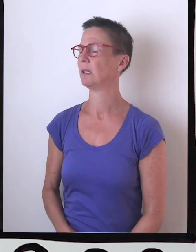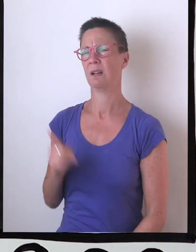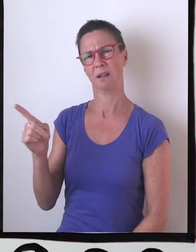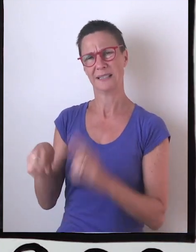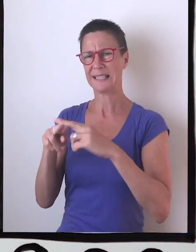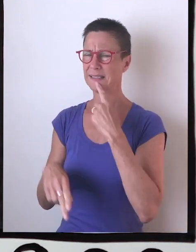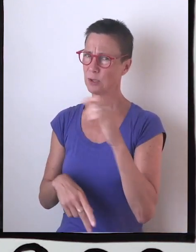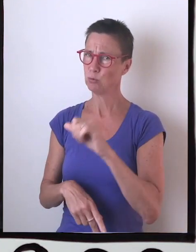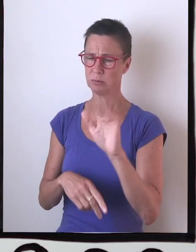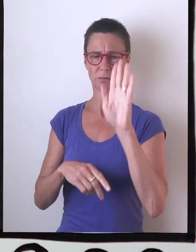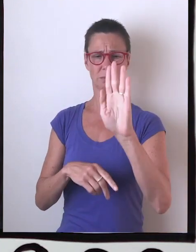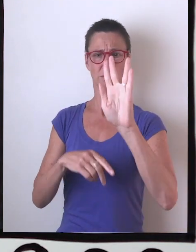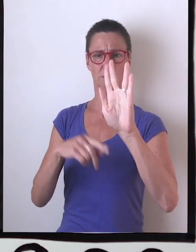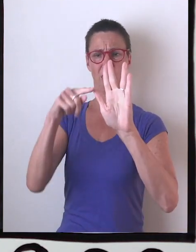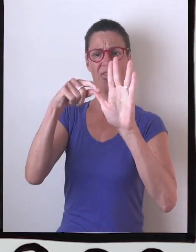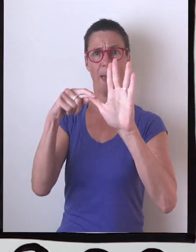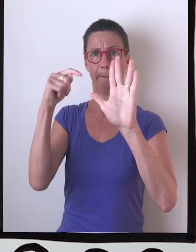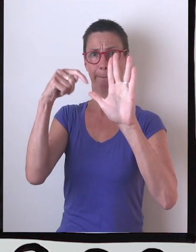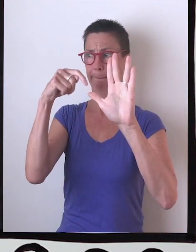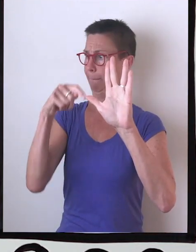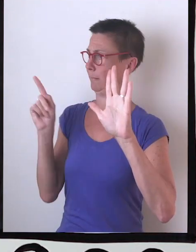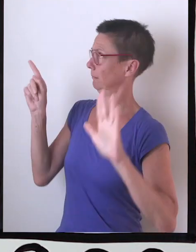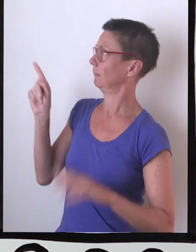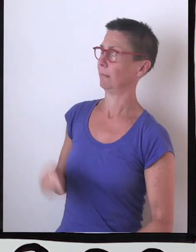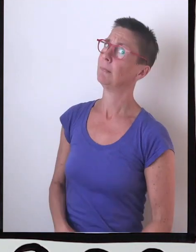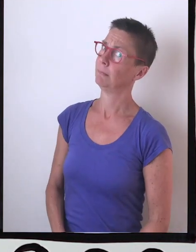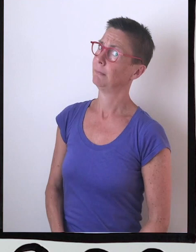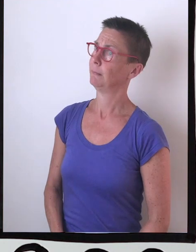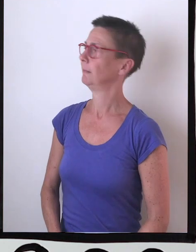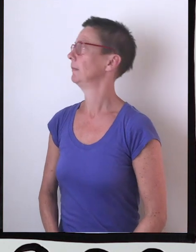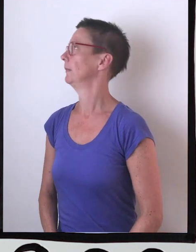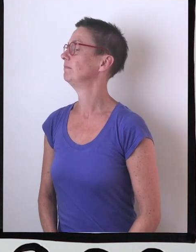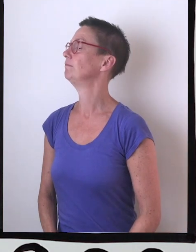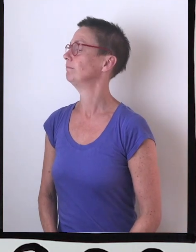here somewhere. Should be a thumb. Okay, let's do the thumb there. Yeah? Okay, cool.